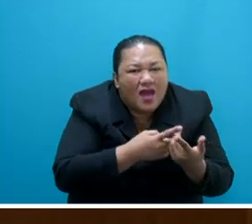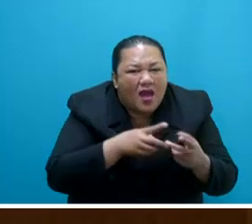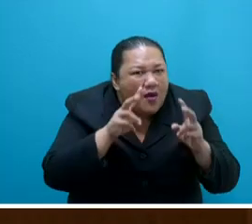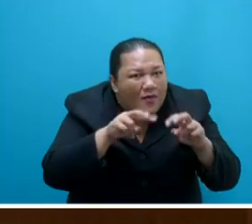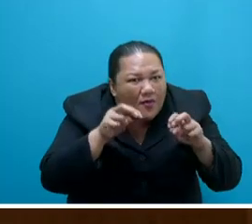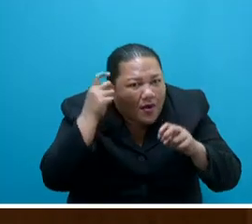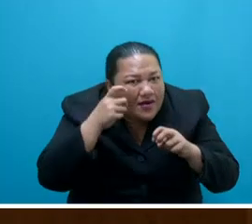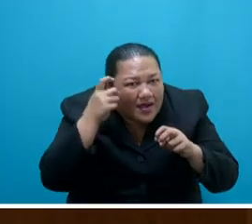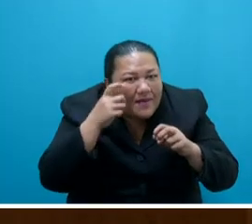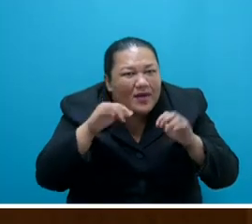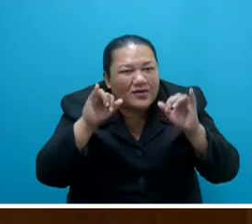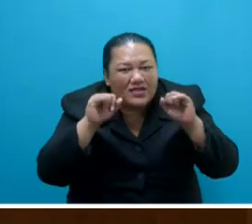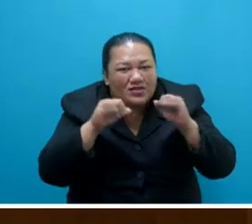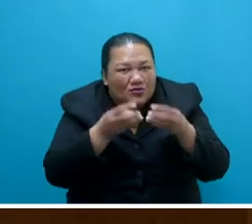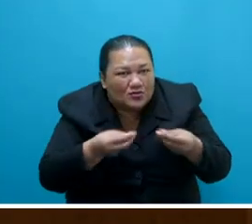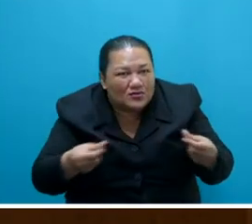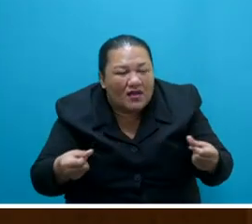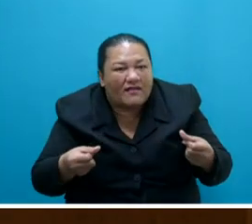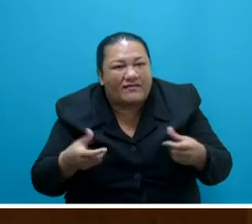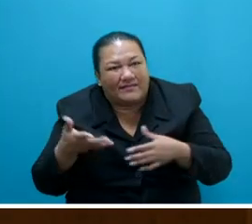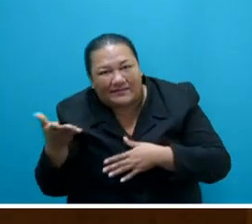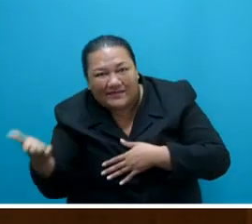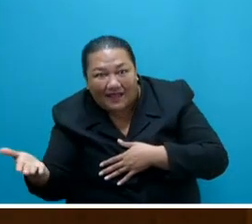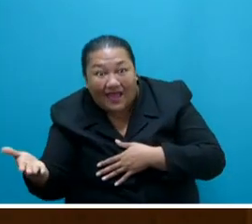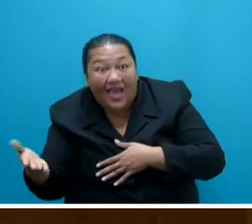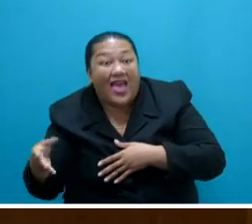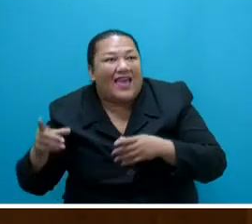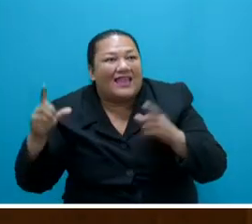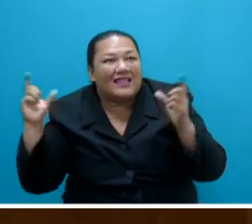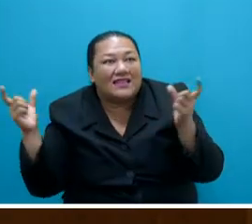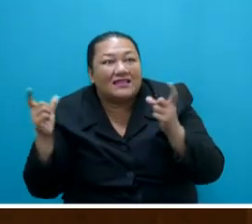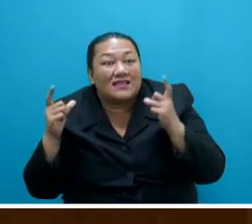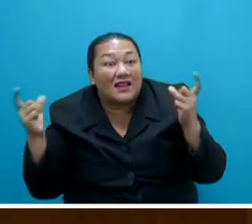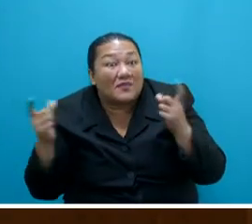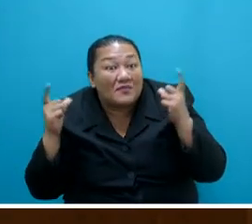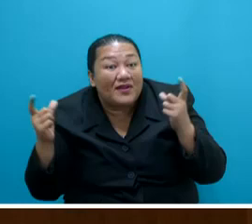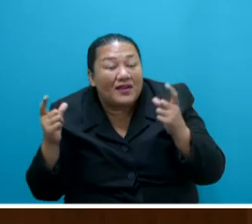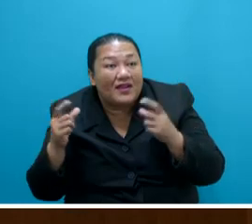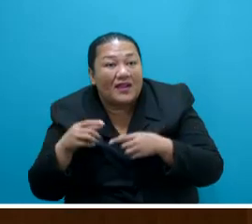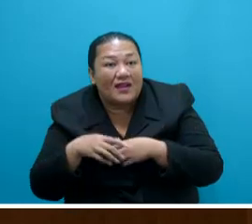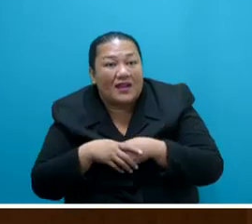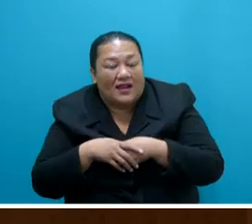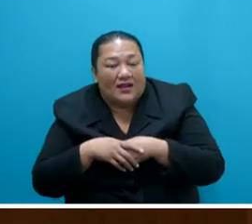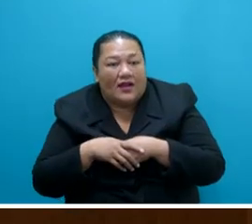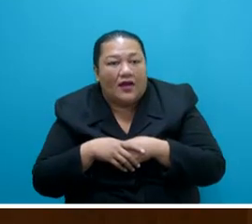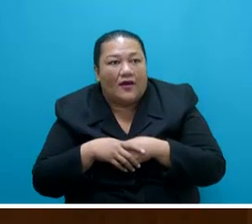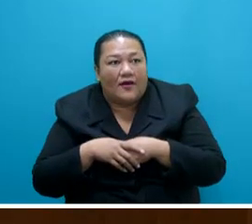past. And we celebrate the greatness of Team Fiji,